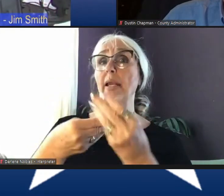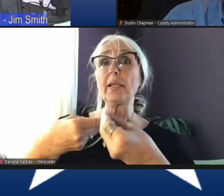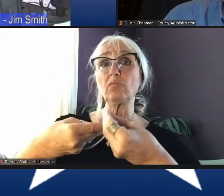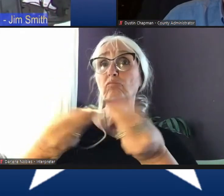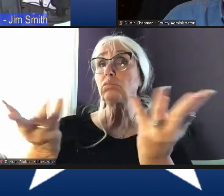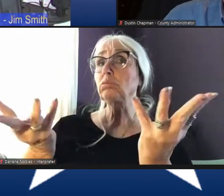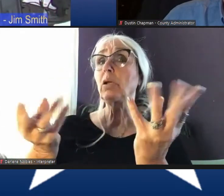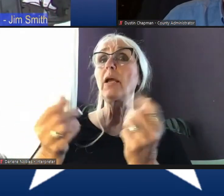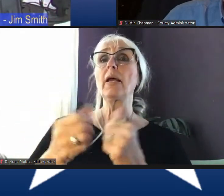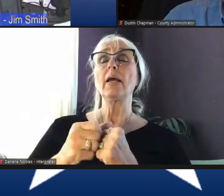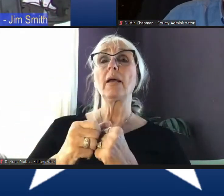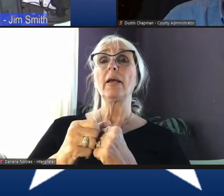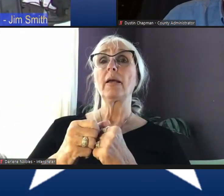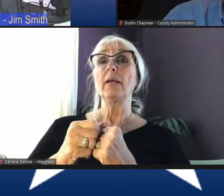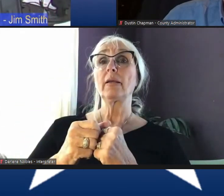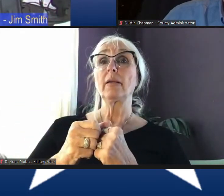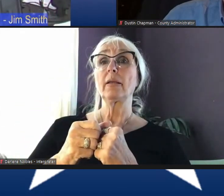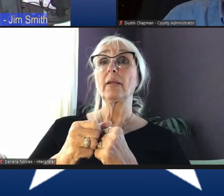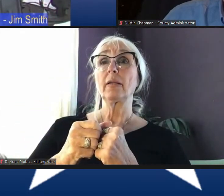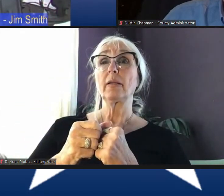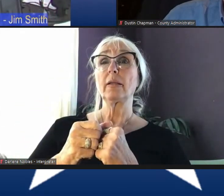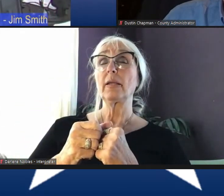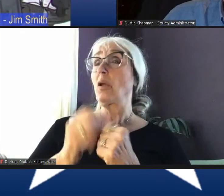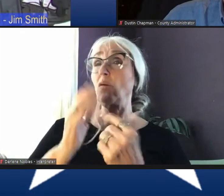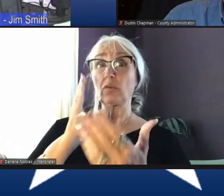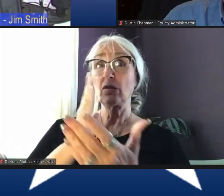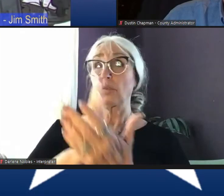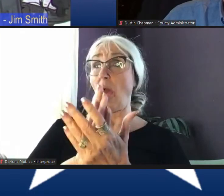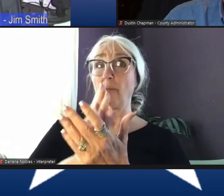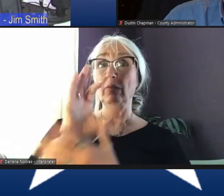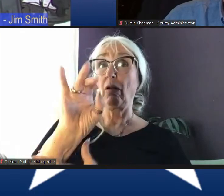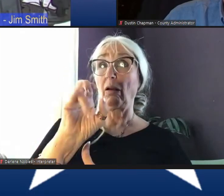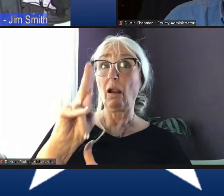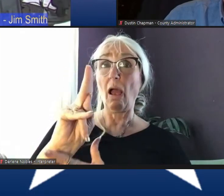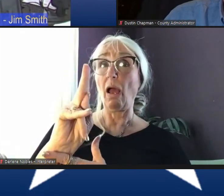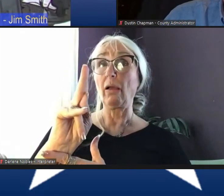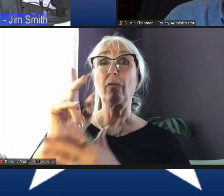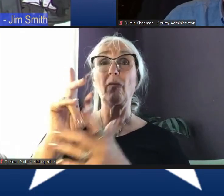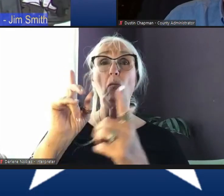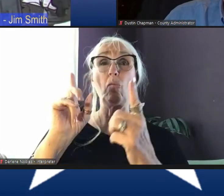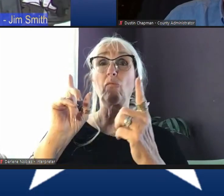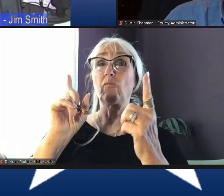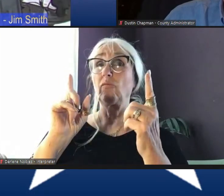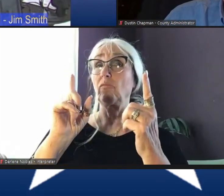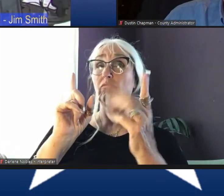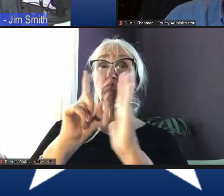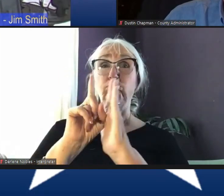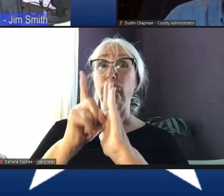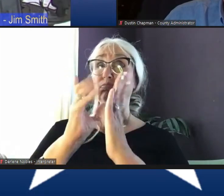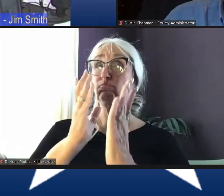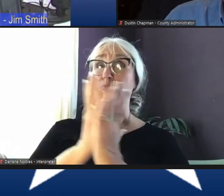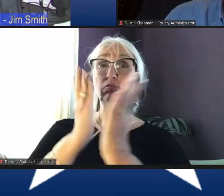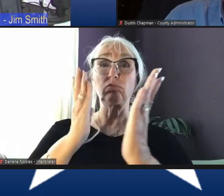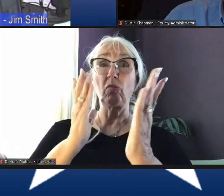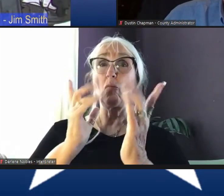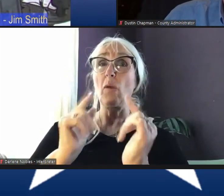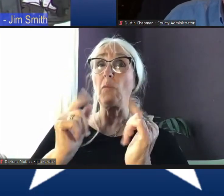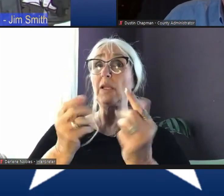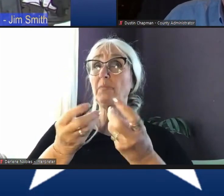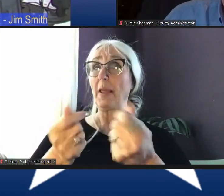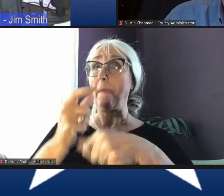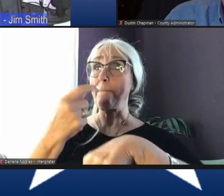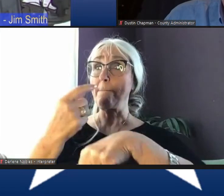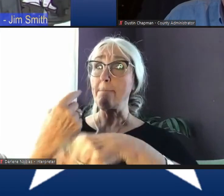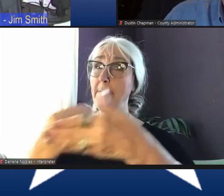end does that end the clock from ticking on when we have to spend the money? Or if, I mean, we can't, we're not